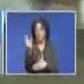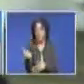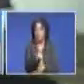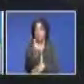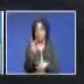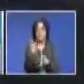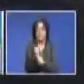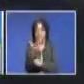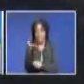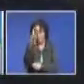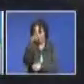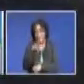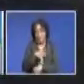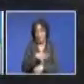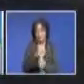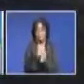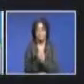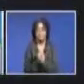their man.